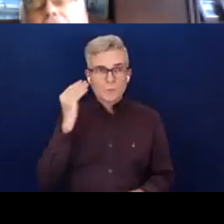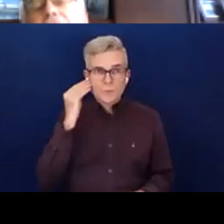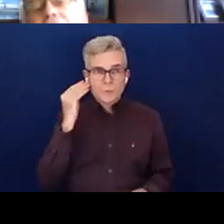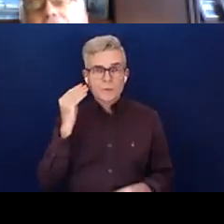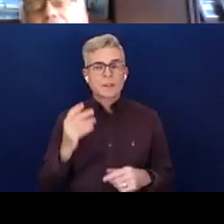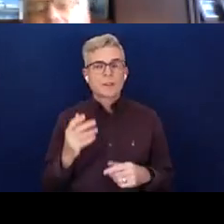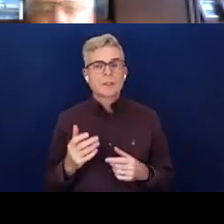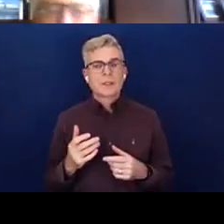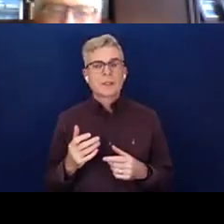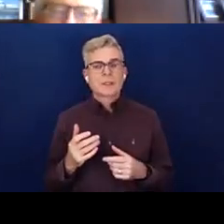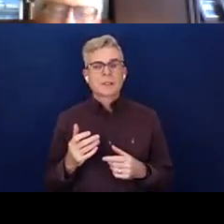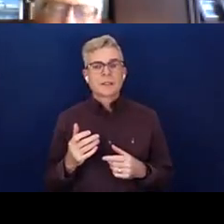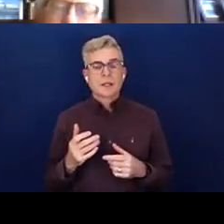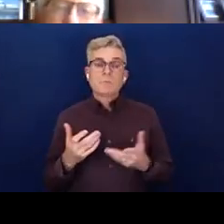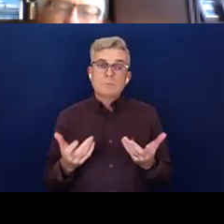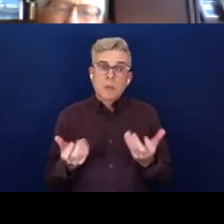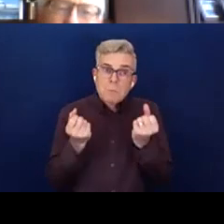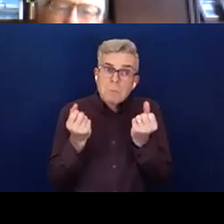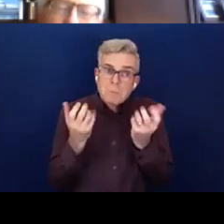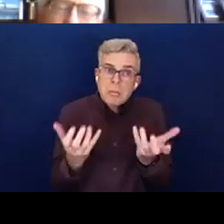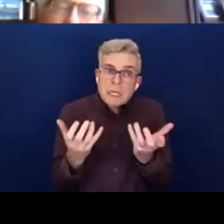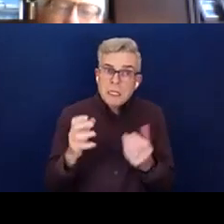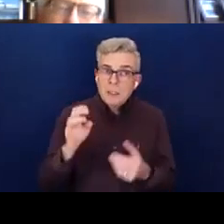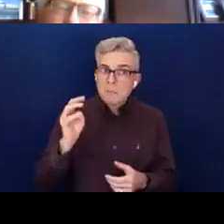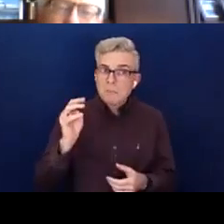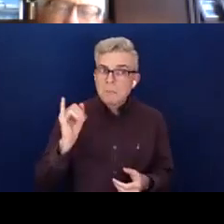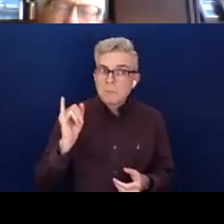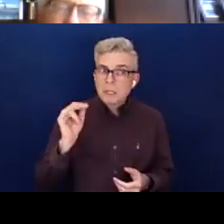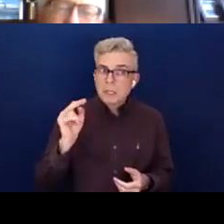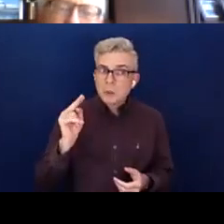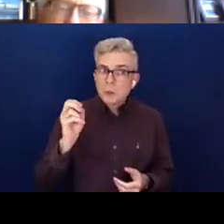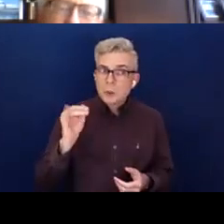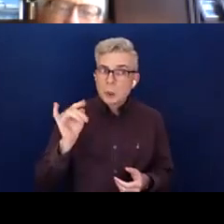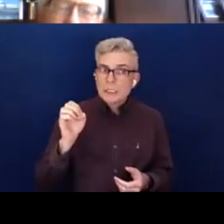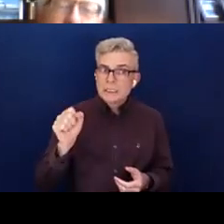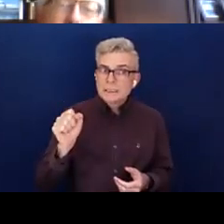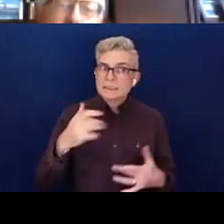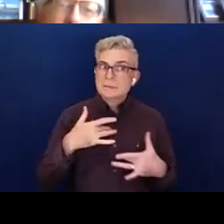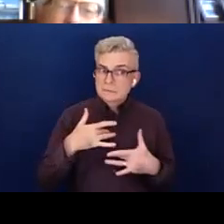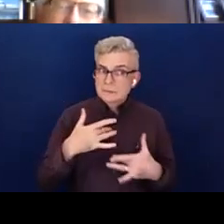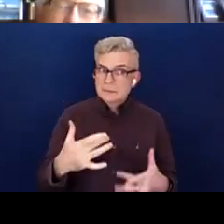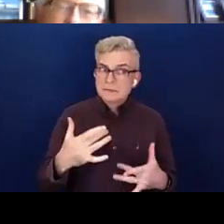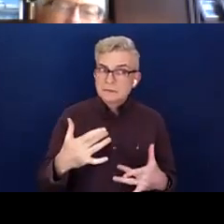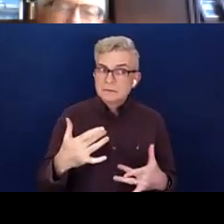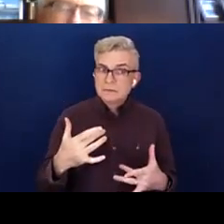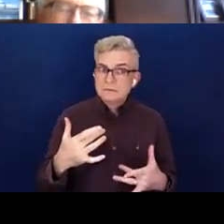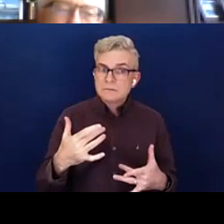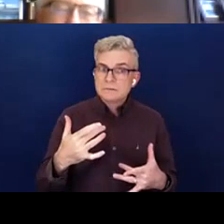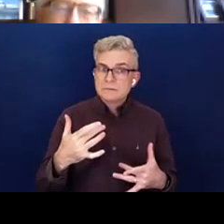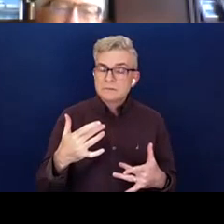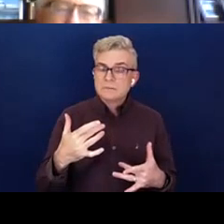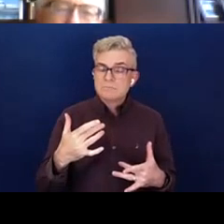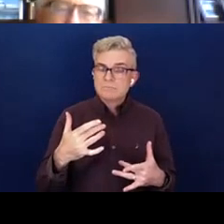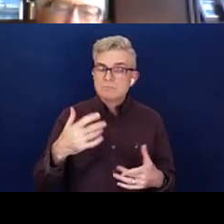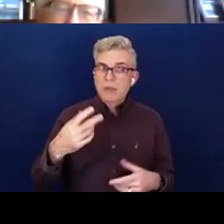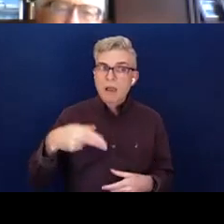which minorities tend to have in a higher percentage